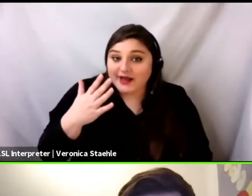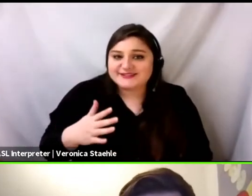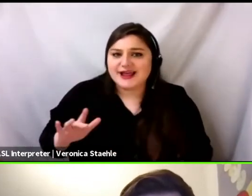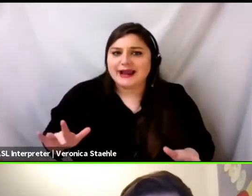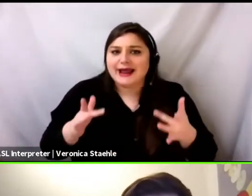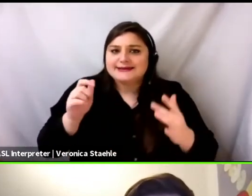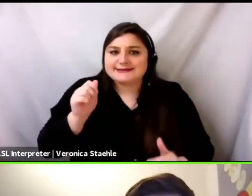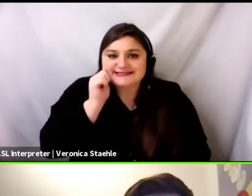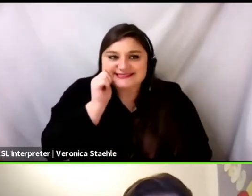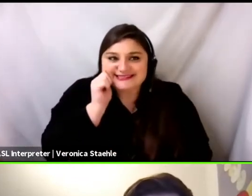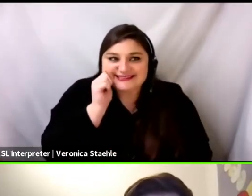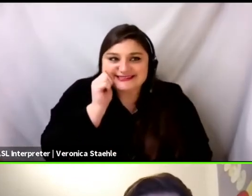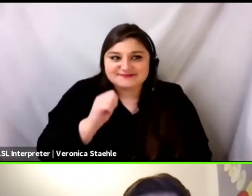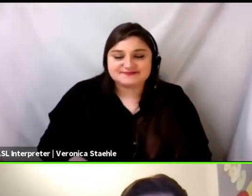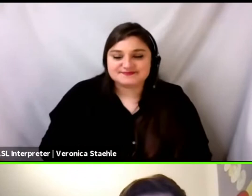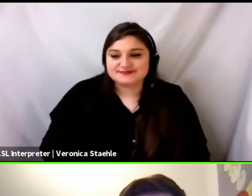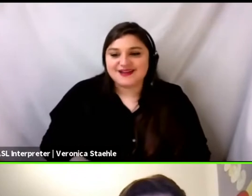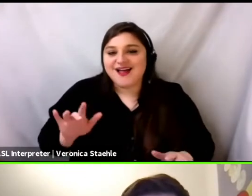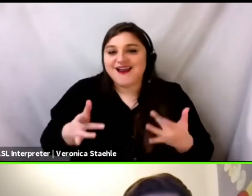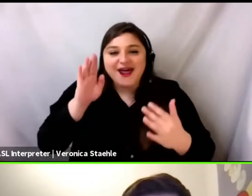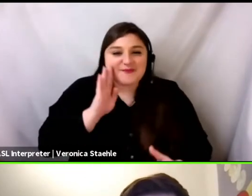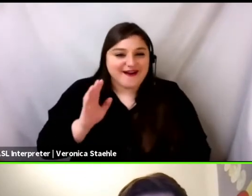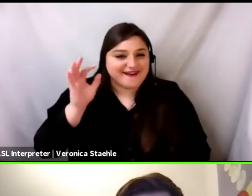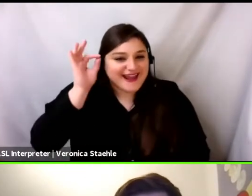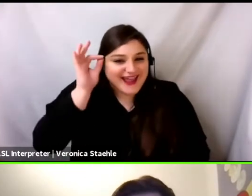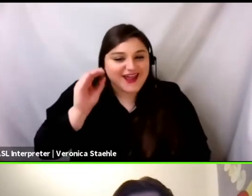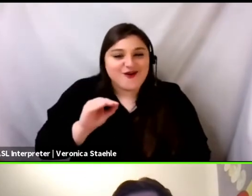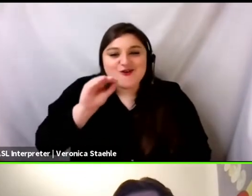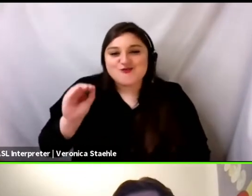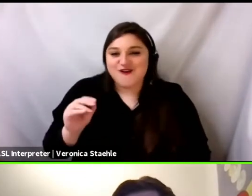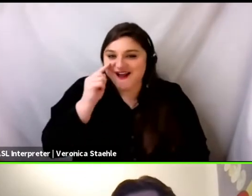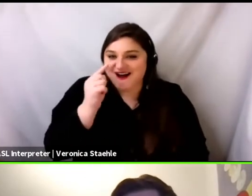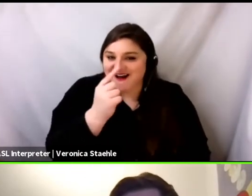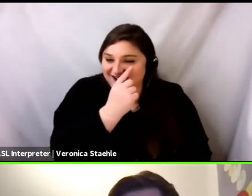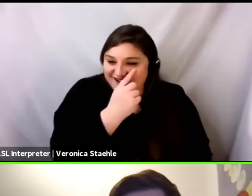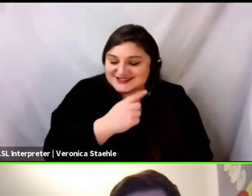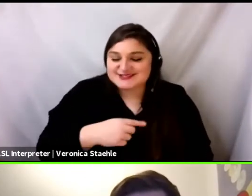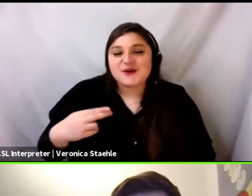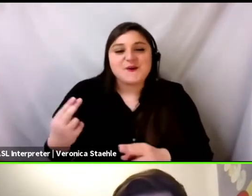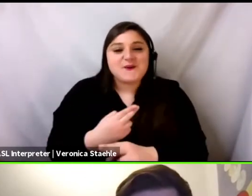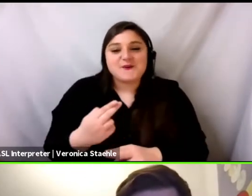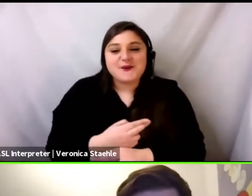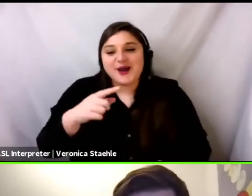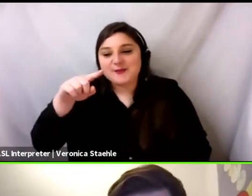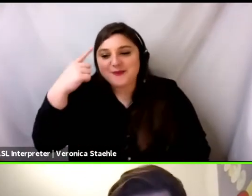with light brown hair, gray eyes, and I wear a black